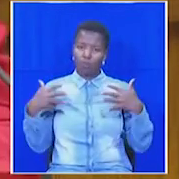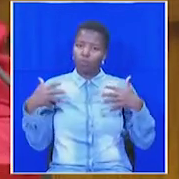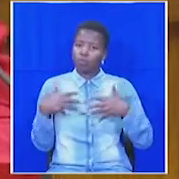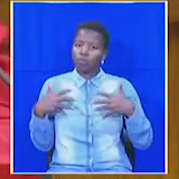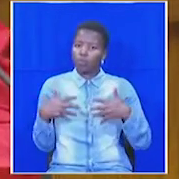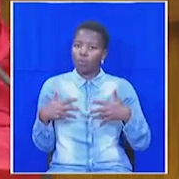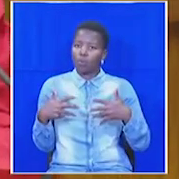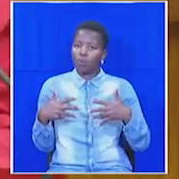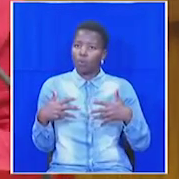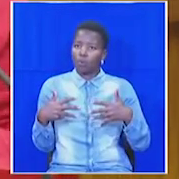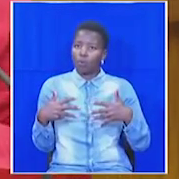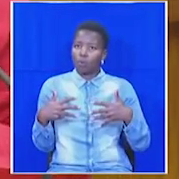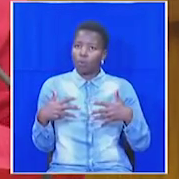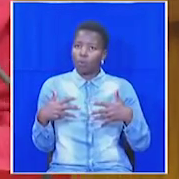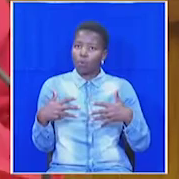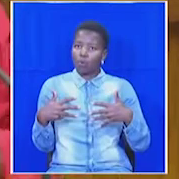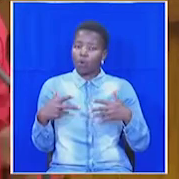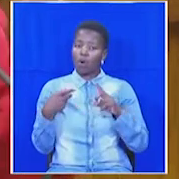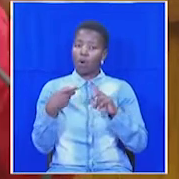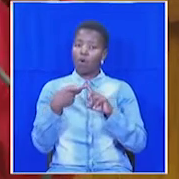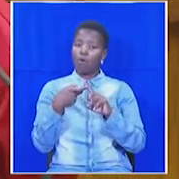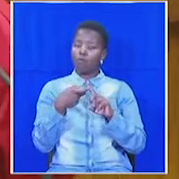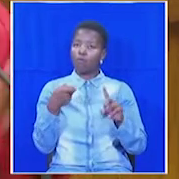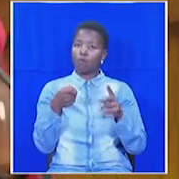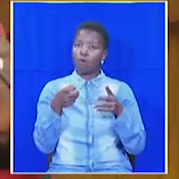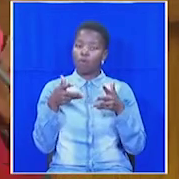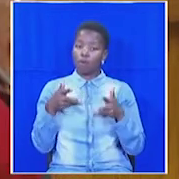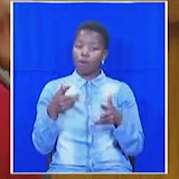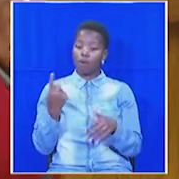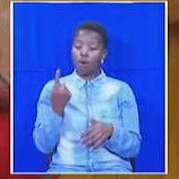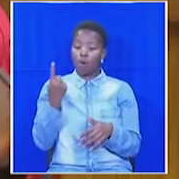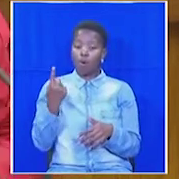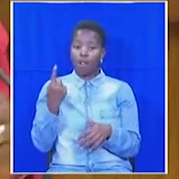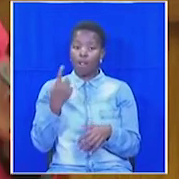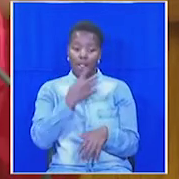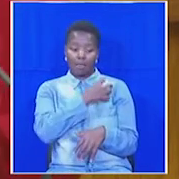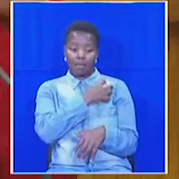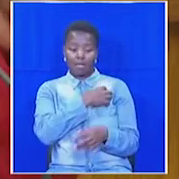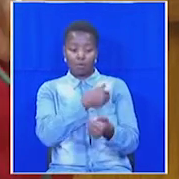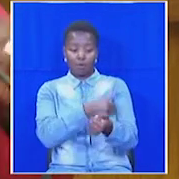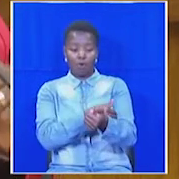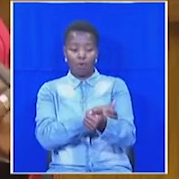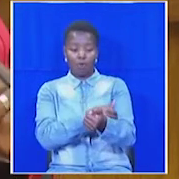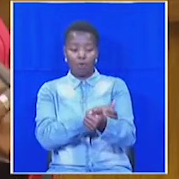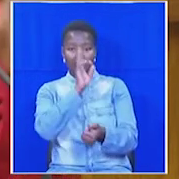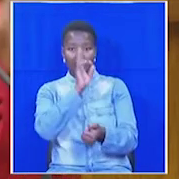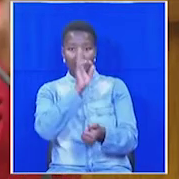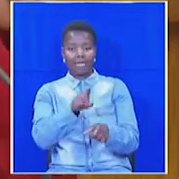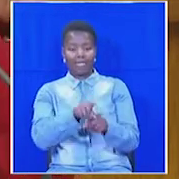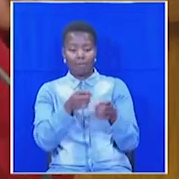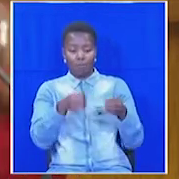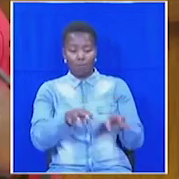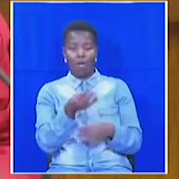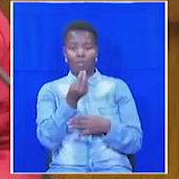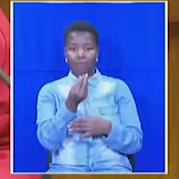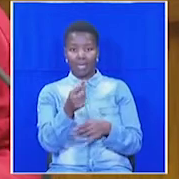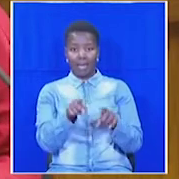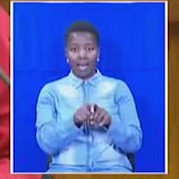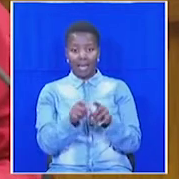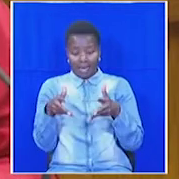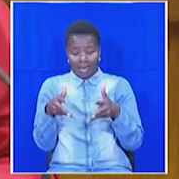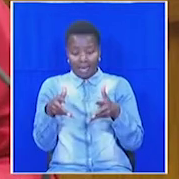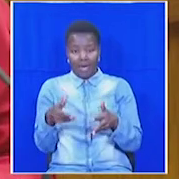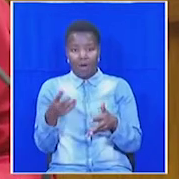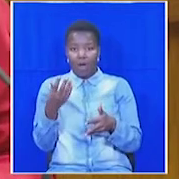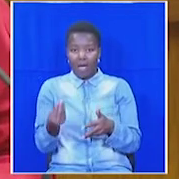by the Department of Public Enterprise is that not only is the ministry unnecessary and waste of resources, as we now have the